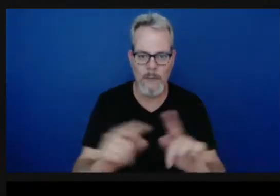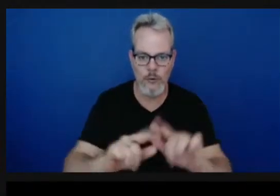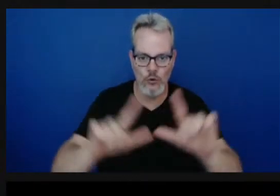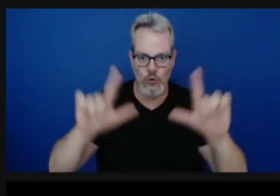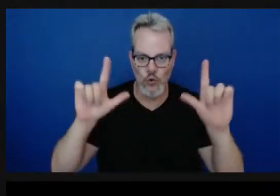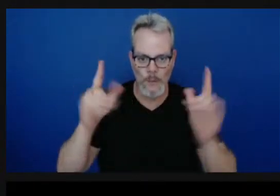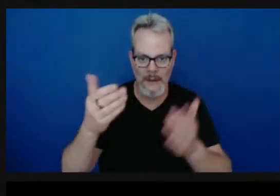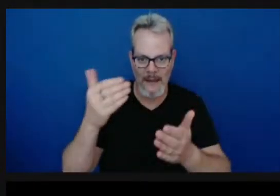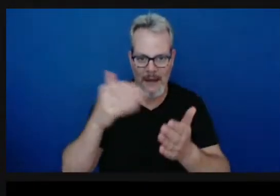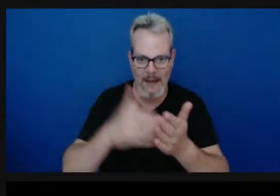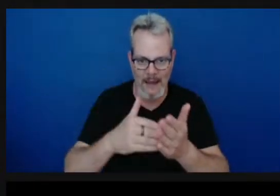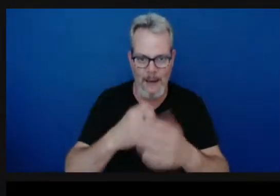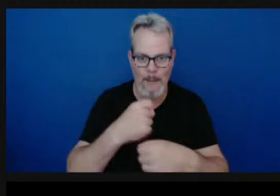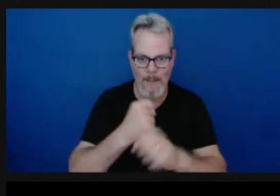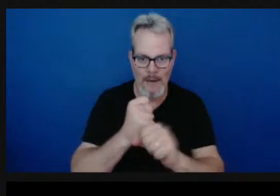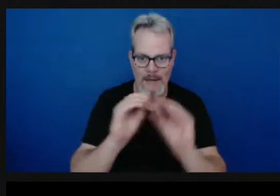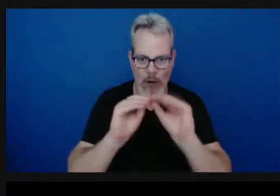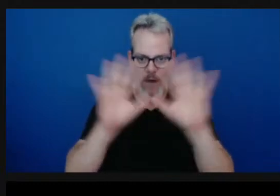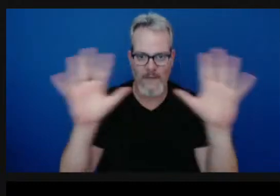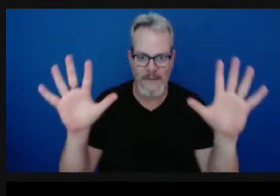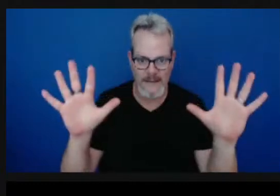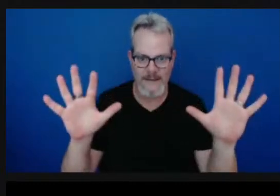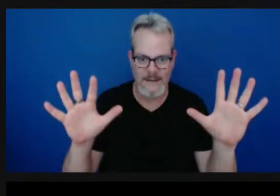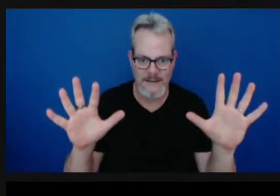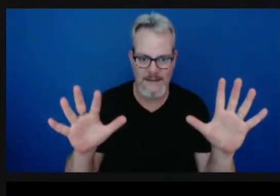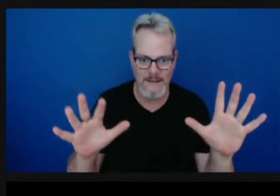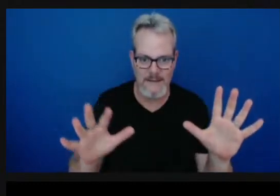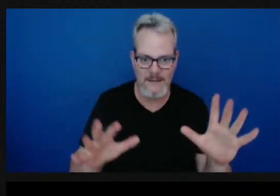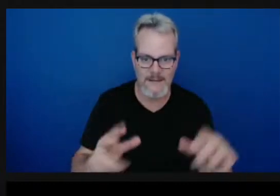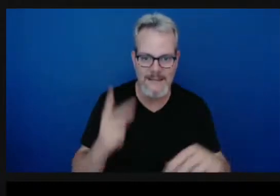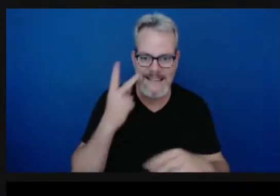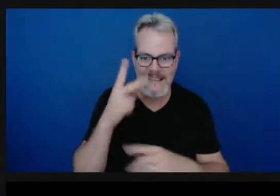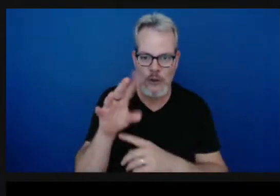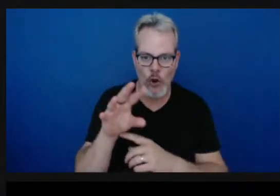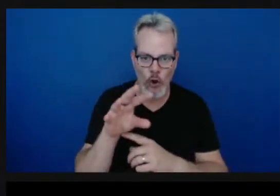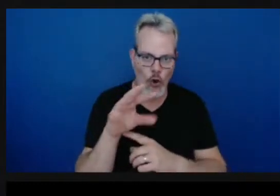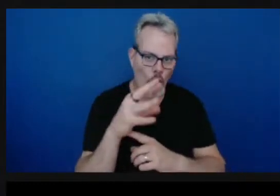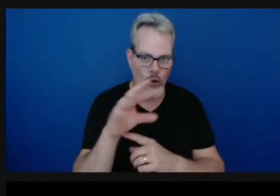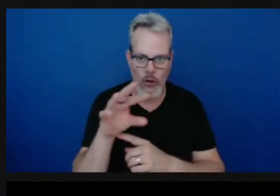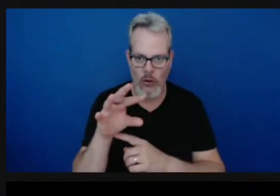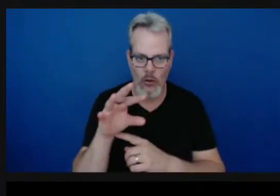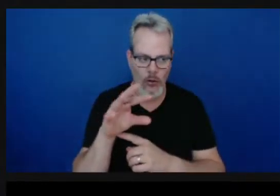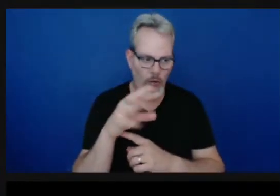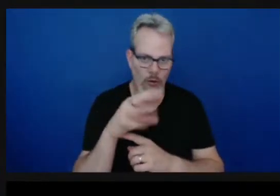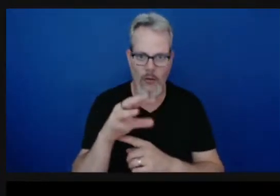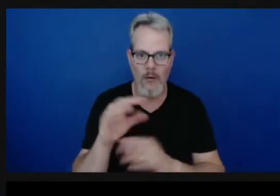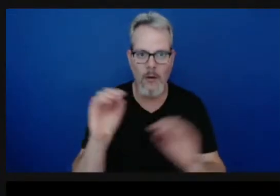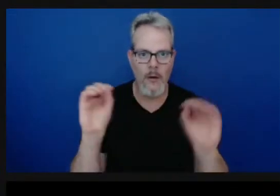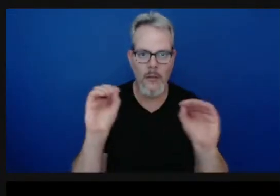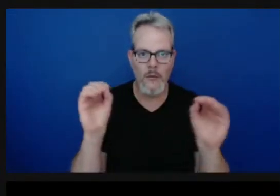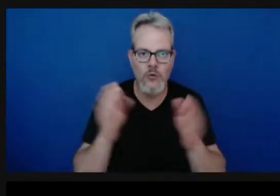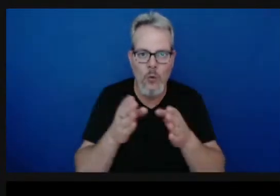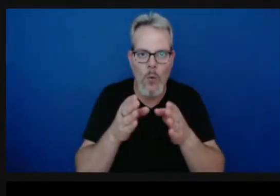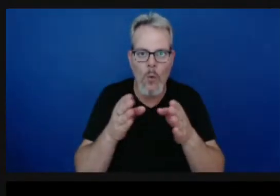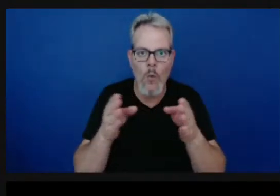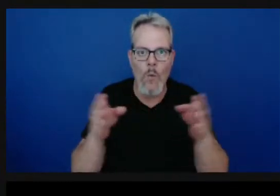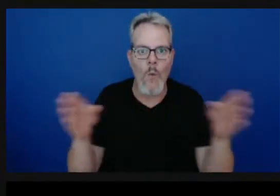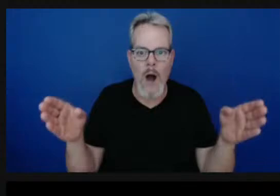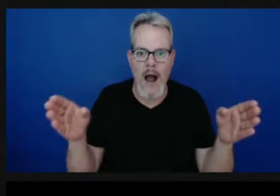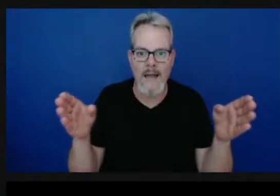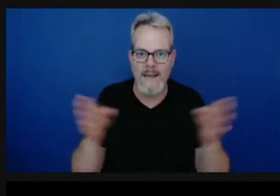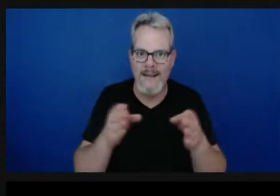more obvious. Despite this little side step that it takes, there's no widening, no thickening of that black line in